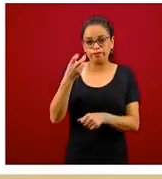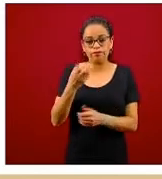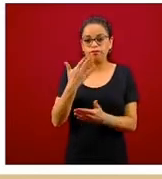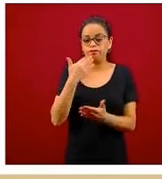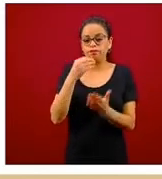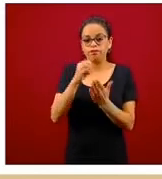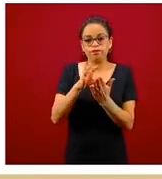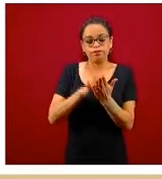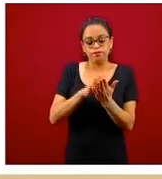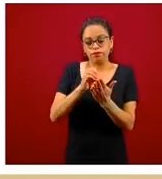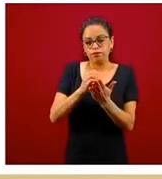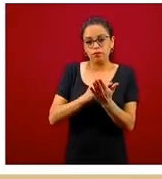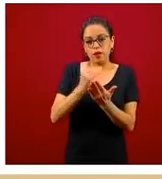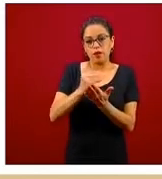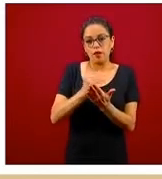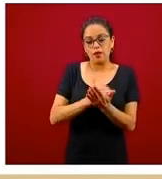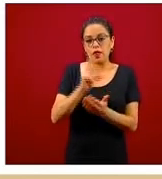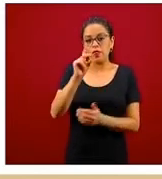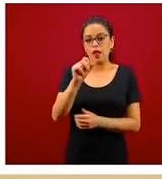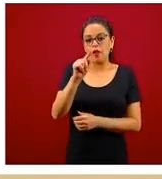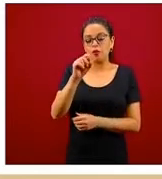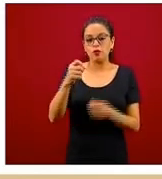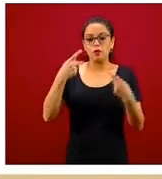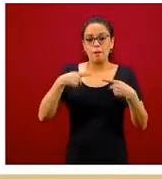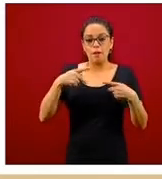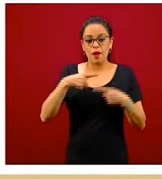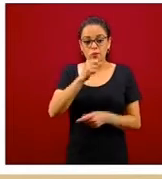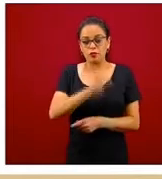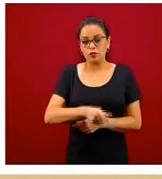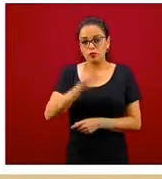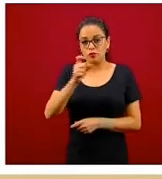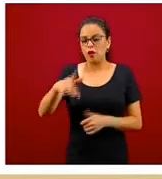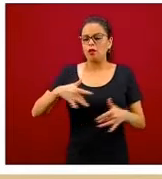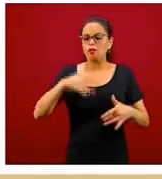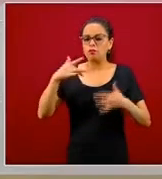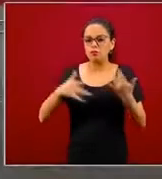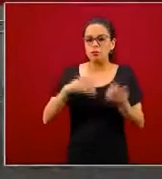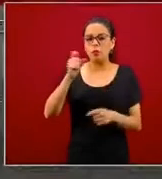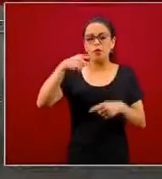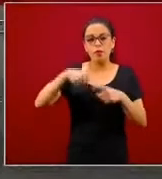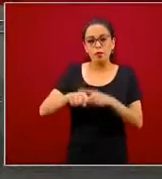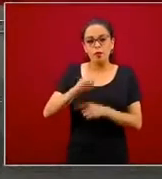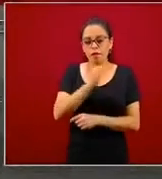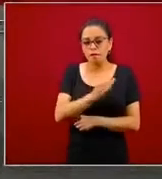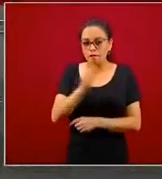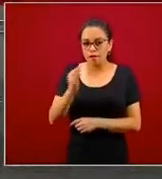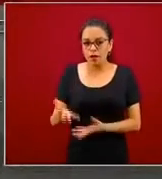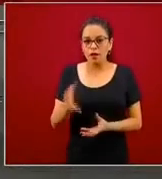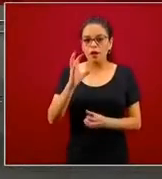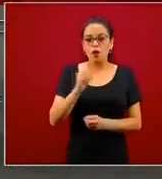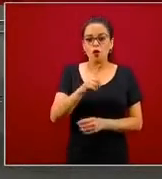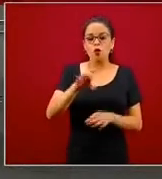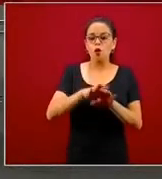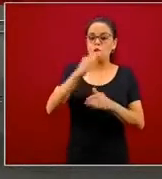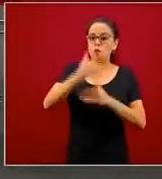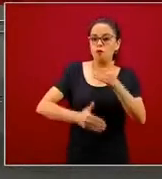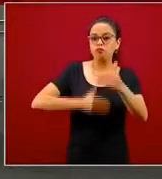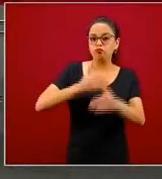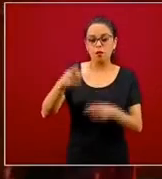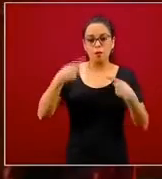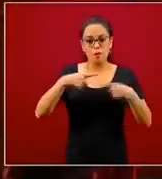medical care process. That's why they would not keep record about the information of that person or